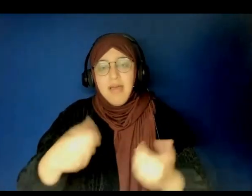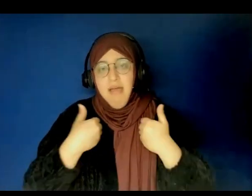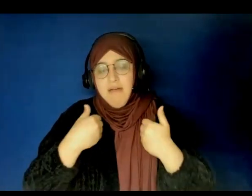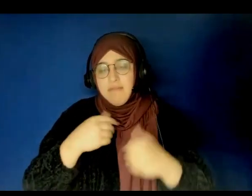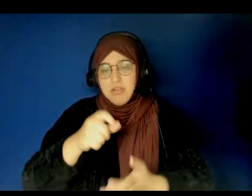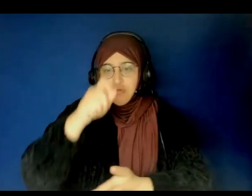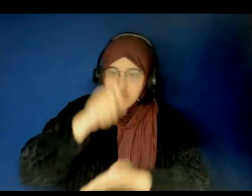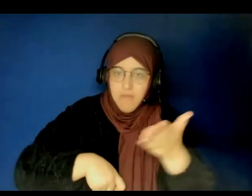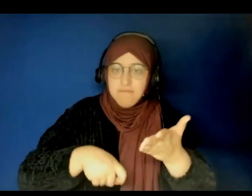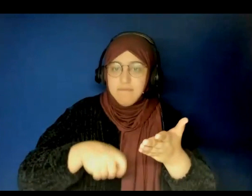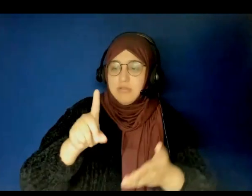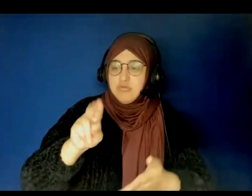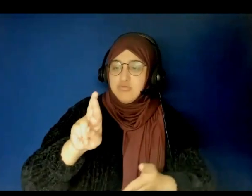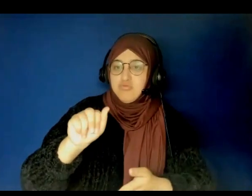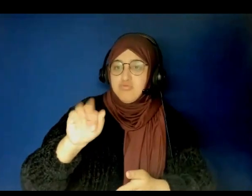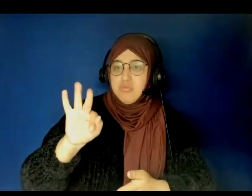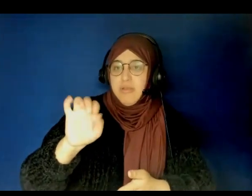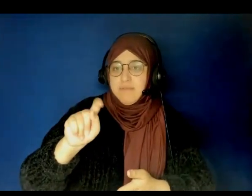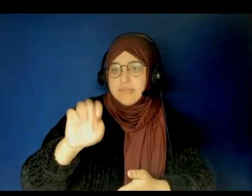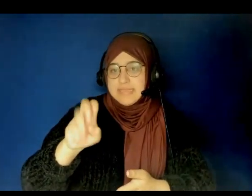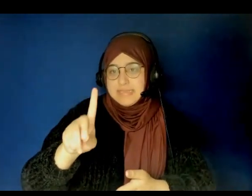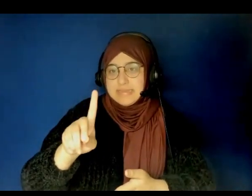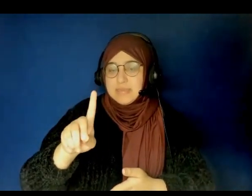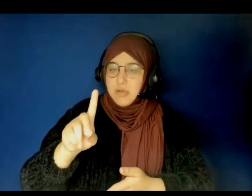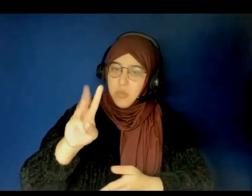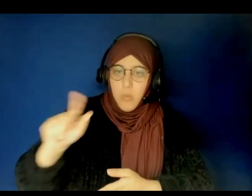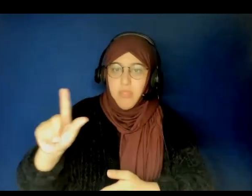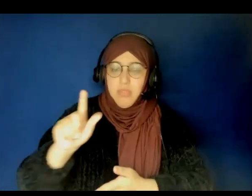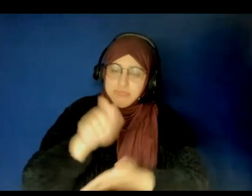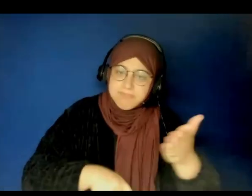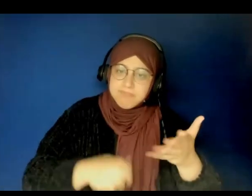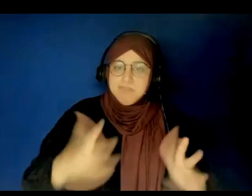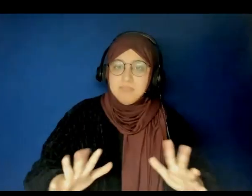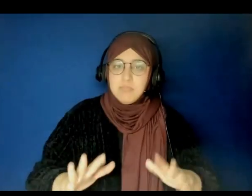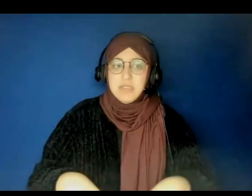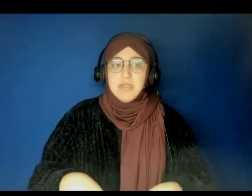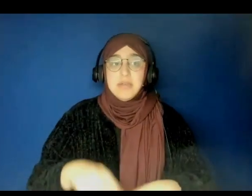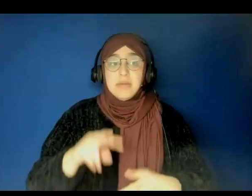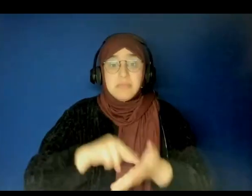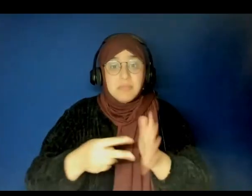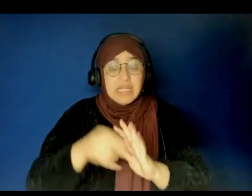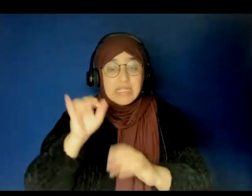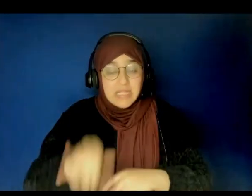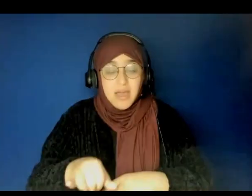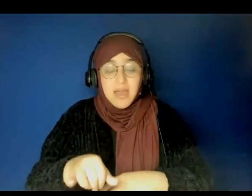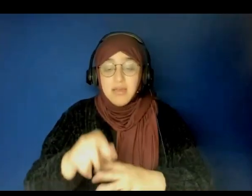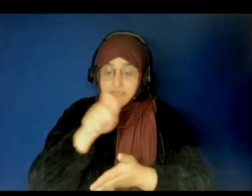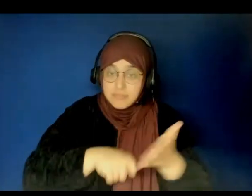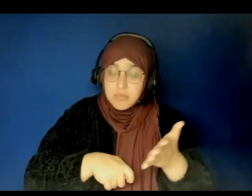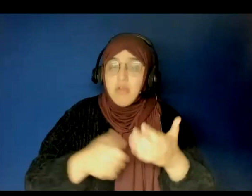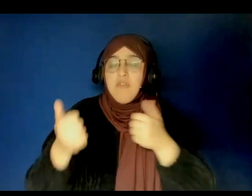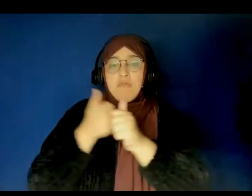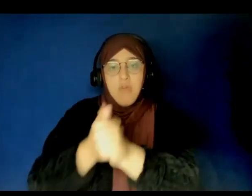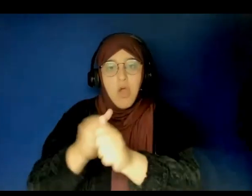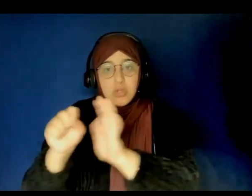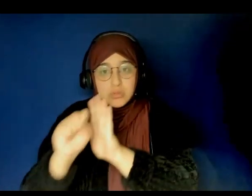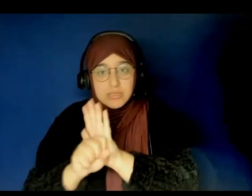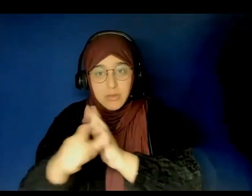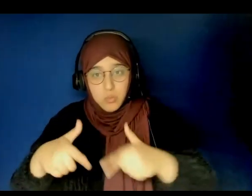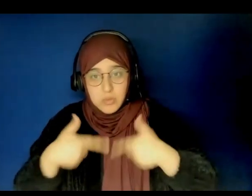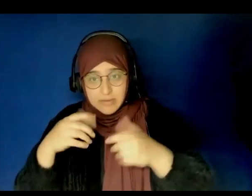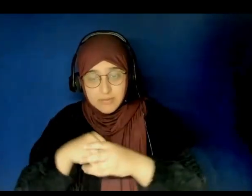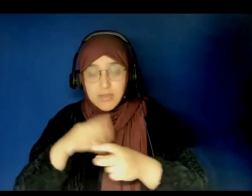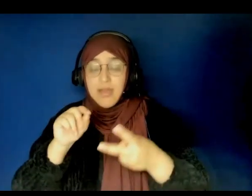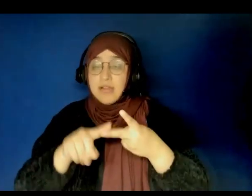one that has been written out according to the rules of the state that you live in and according to your wishes by